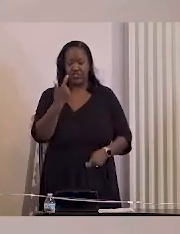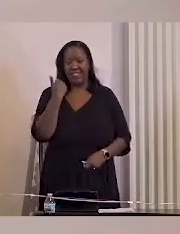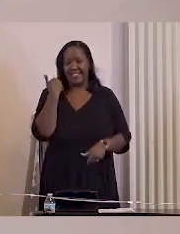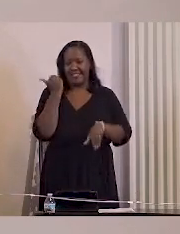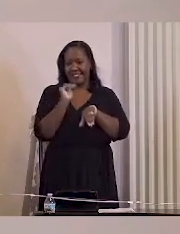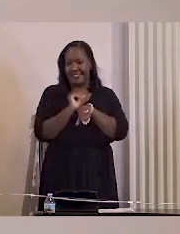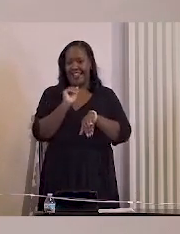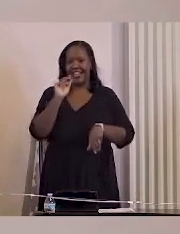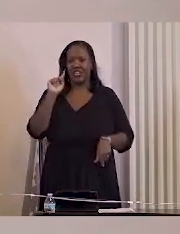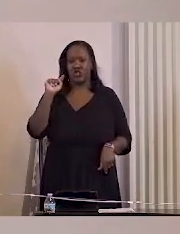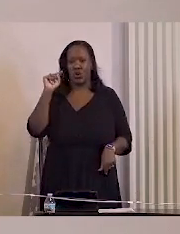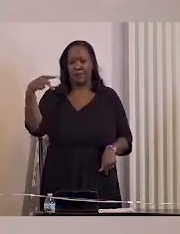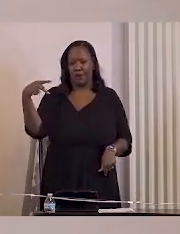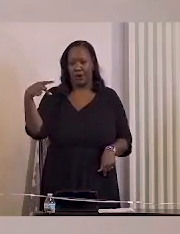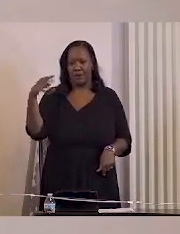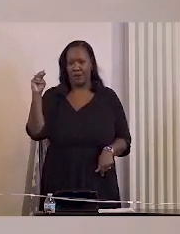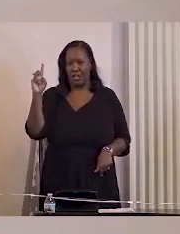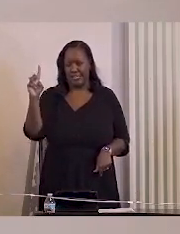Yay!